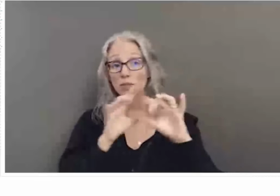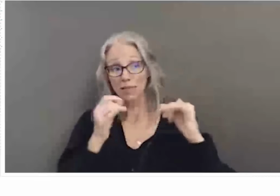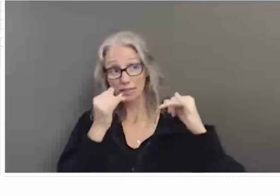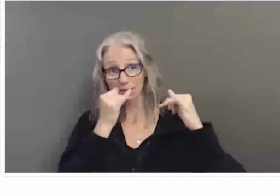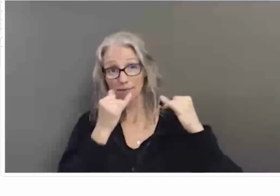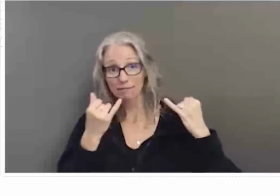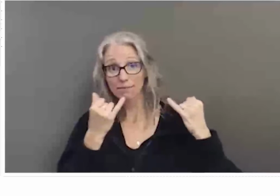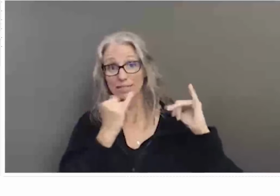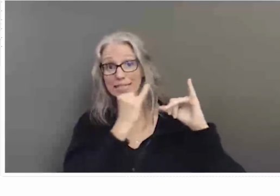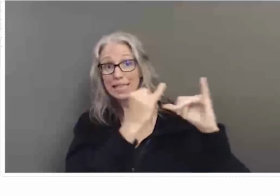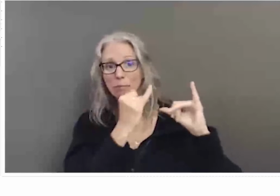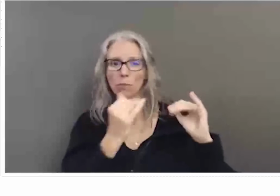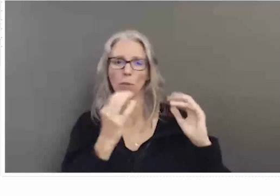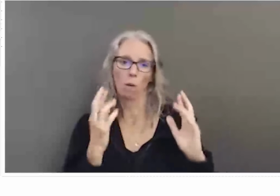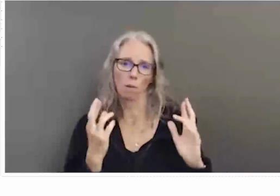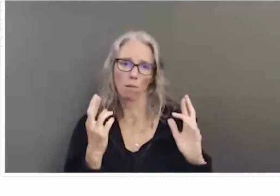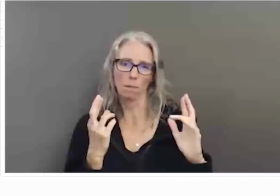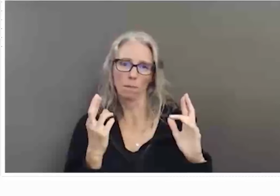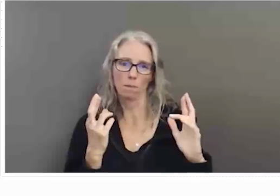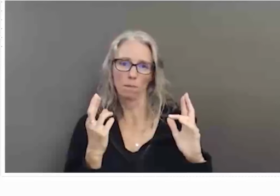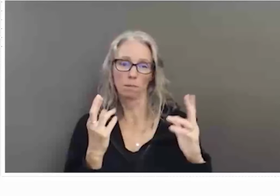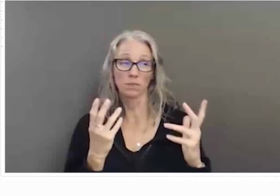that's kind of how that happened.